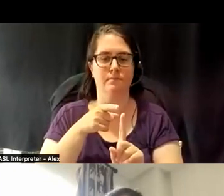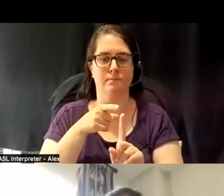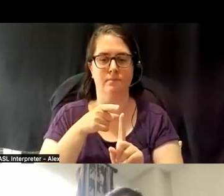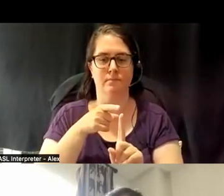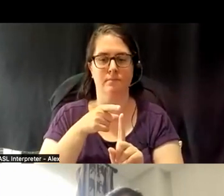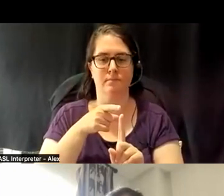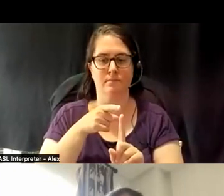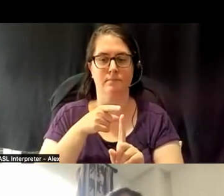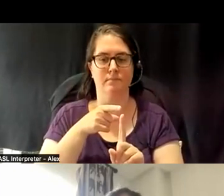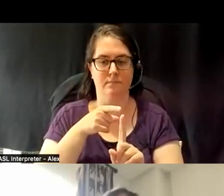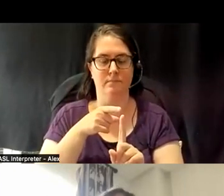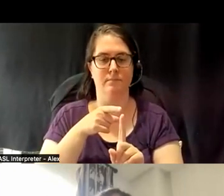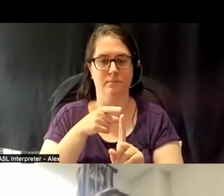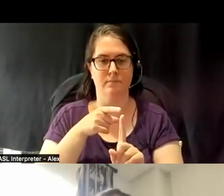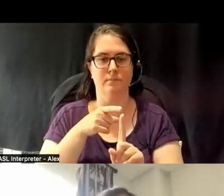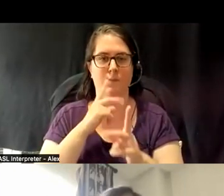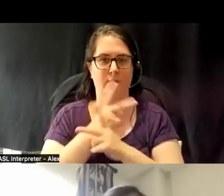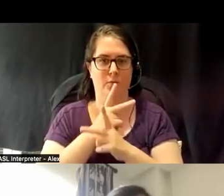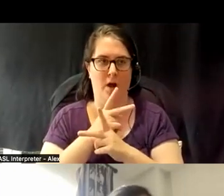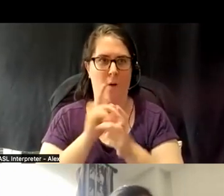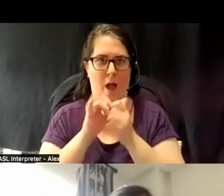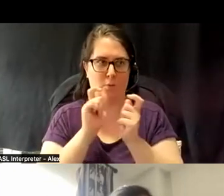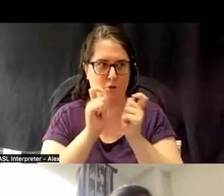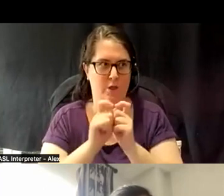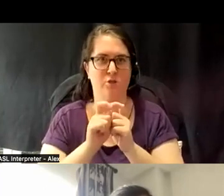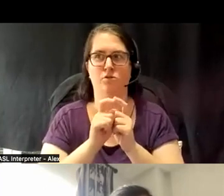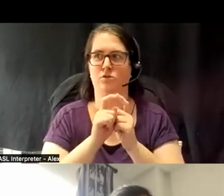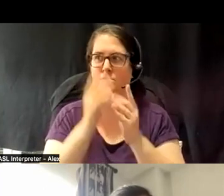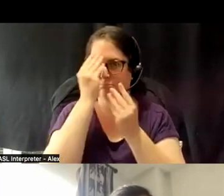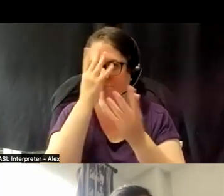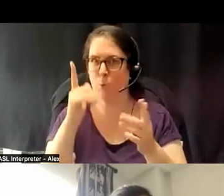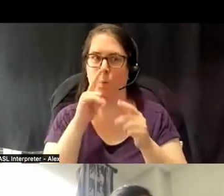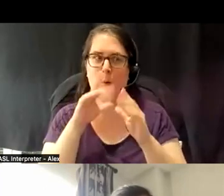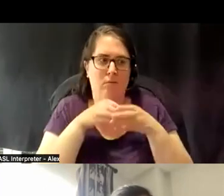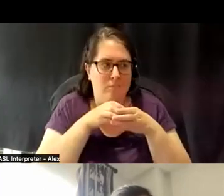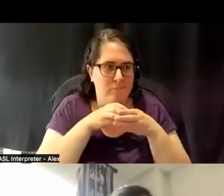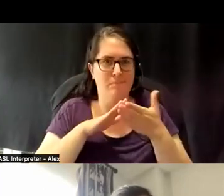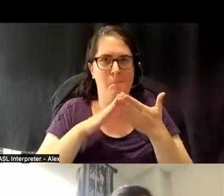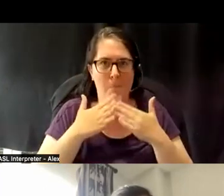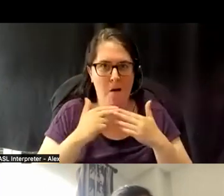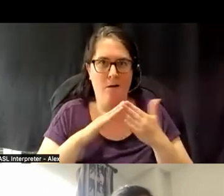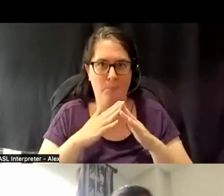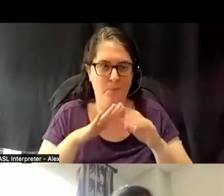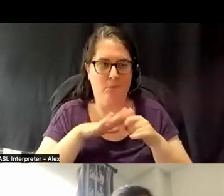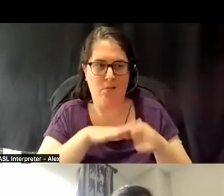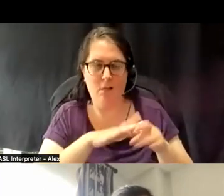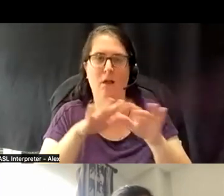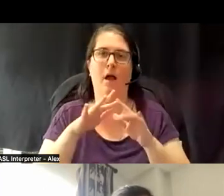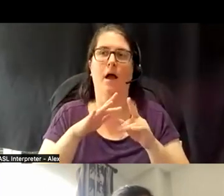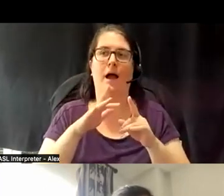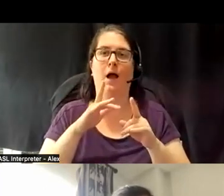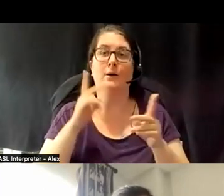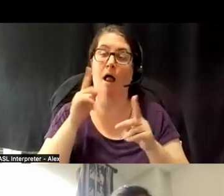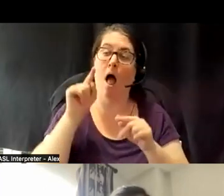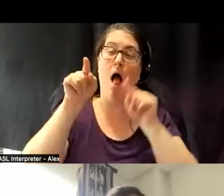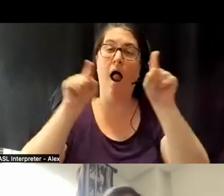for any conversation where we're talking about things changing, we need to center the folks who have been most marginalized in our food system. And we don't have to look far to see who's doing